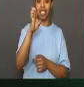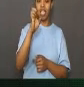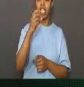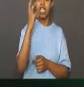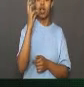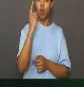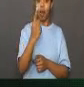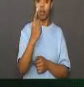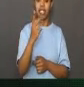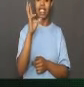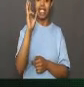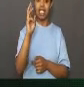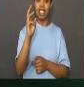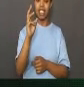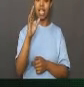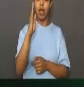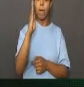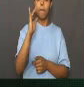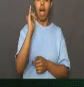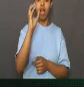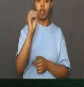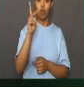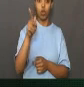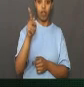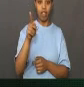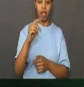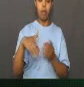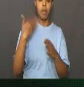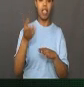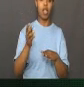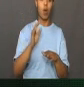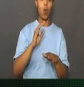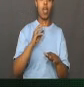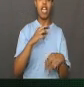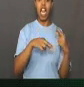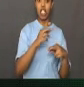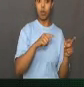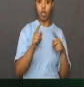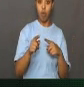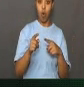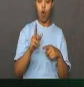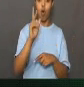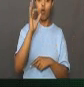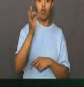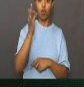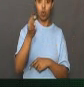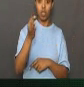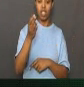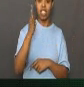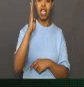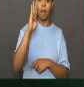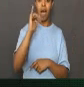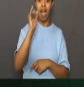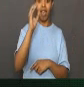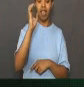1,6-biphosphate. In the next reaction, the fructose biphosphate is split